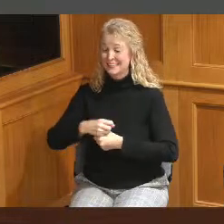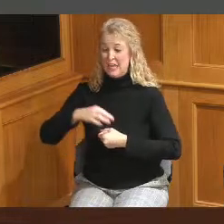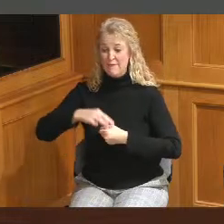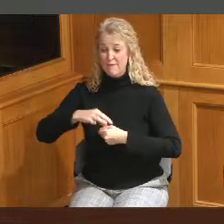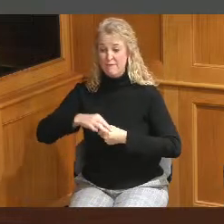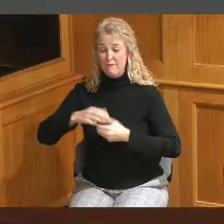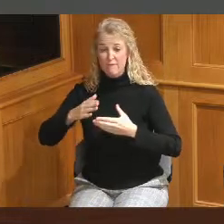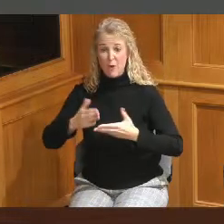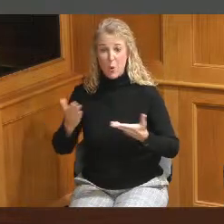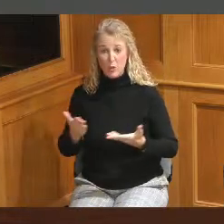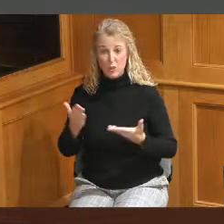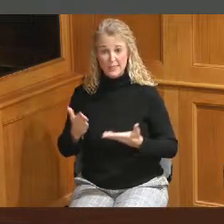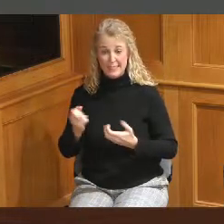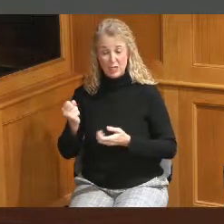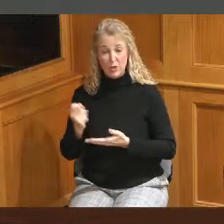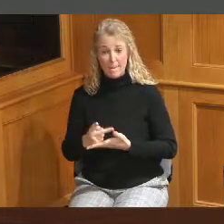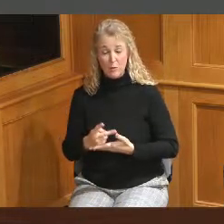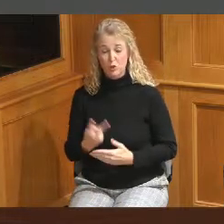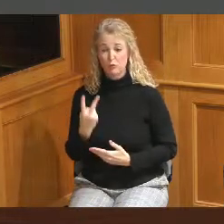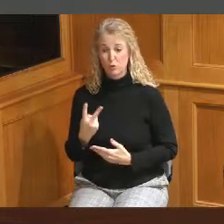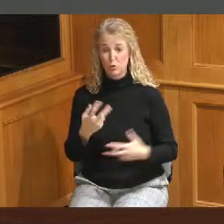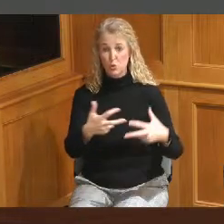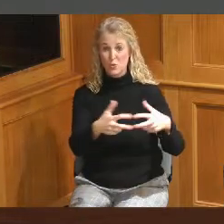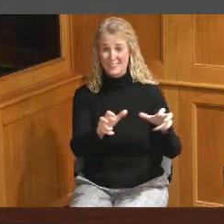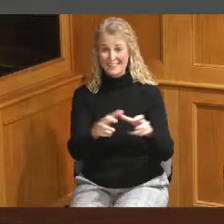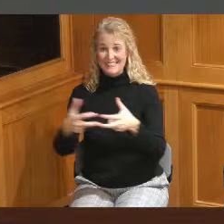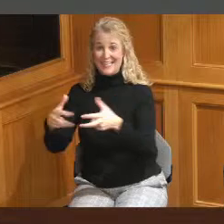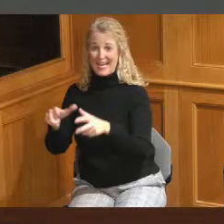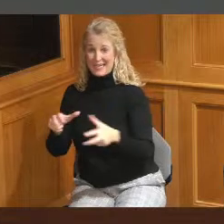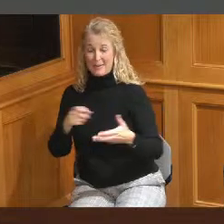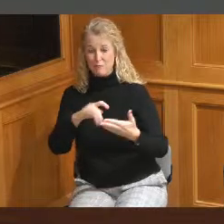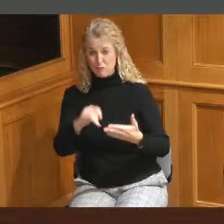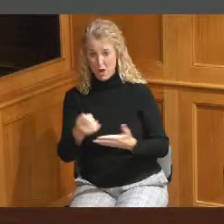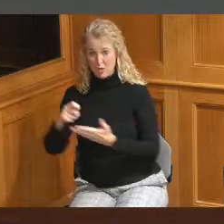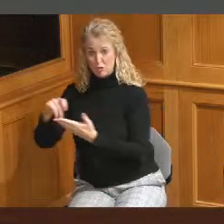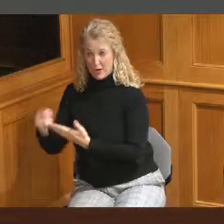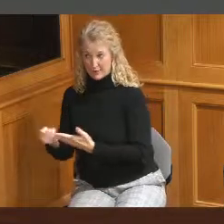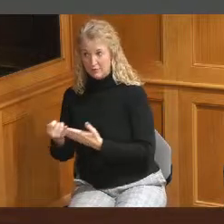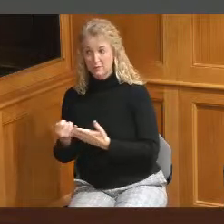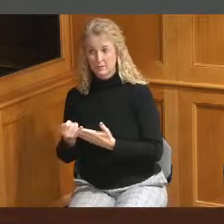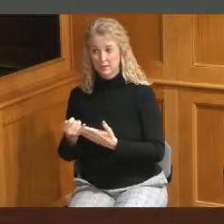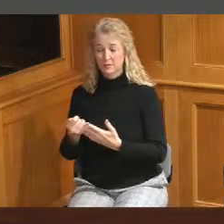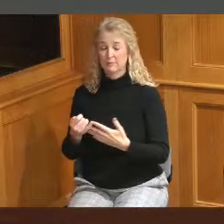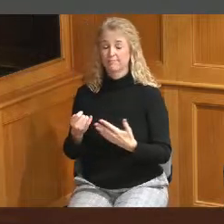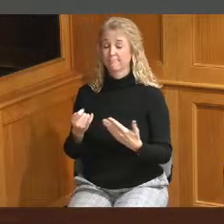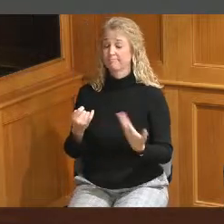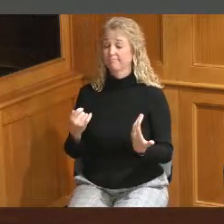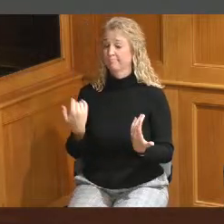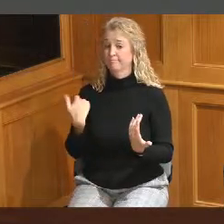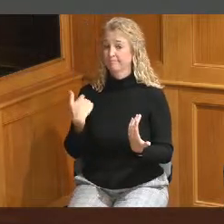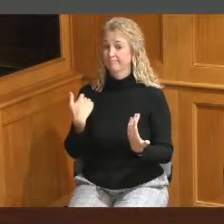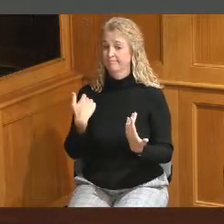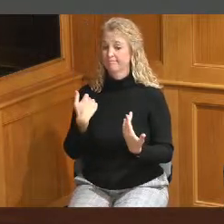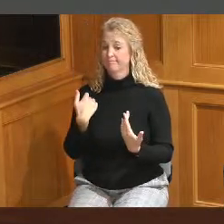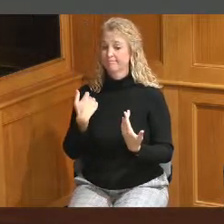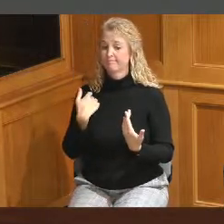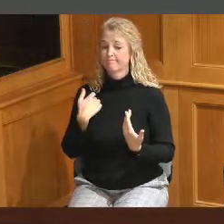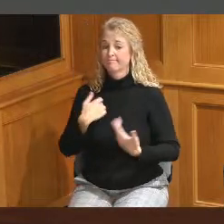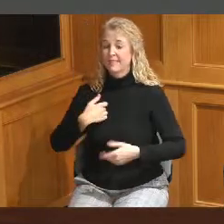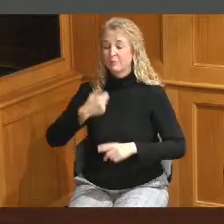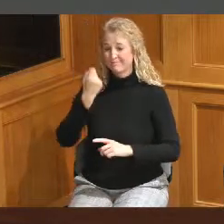a half-cent sales tax for 2 stadia on the riverfront. As a part of that pitch to voters, there was the concept of